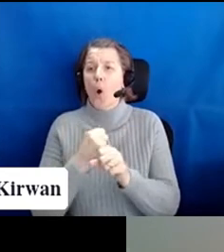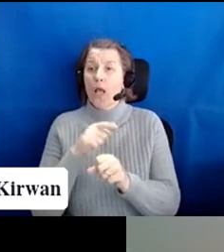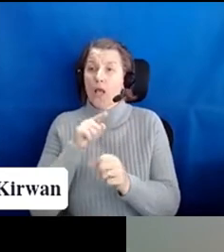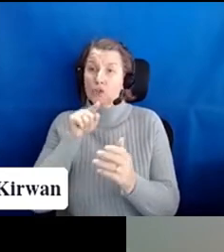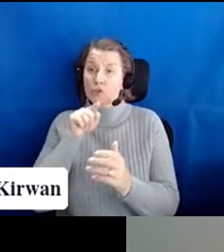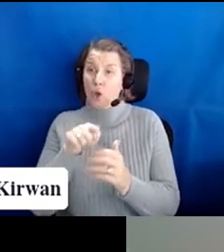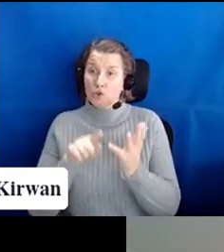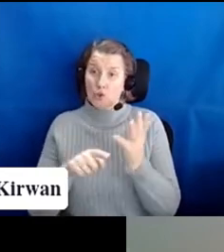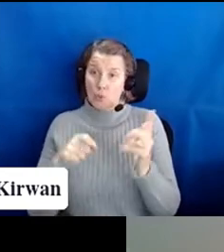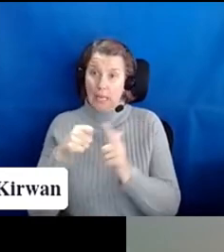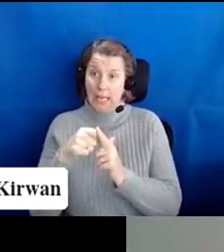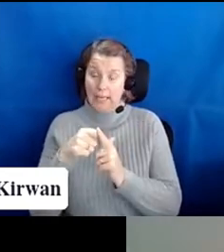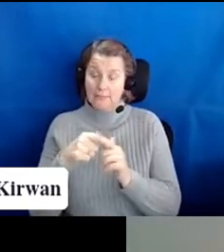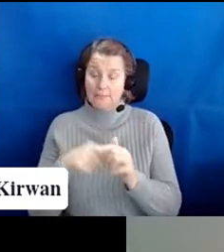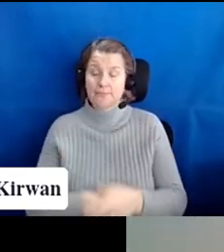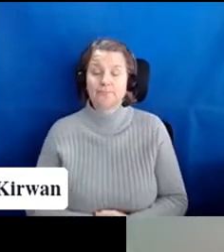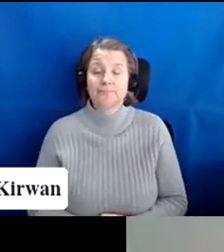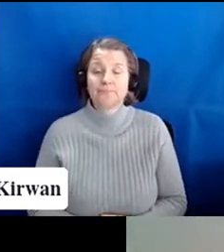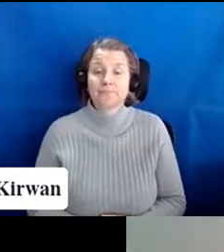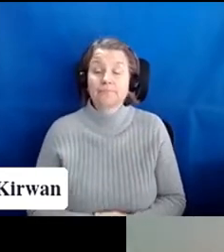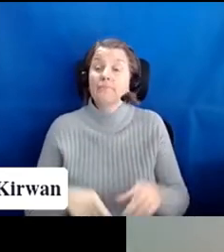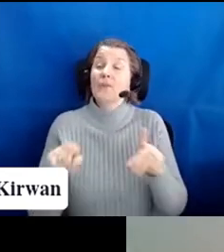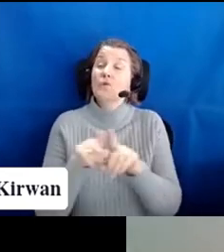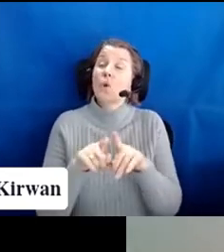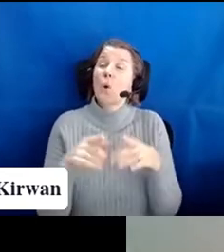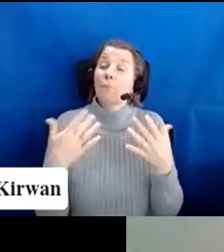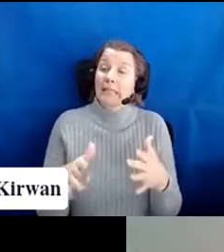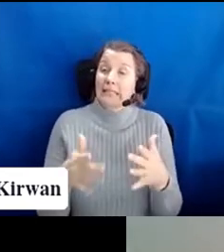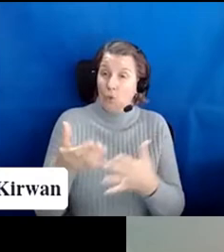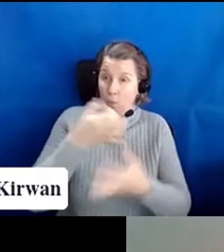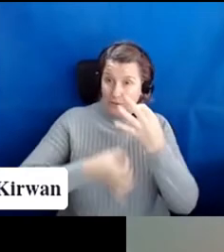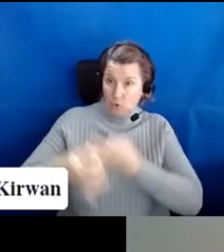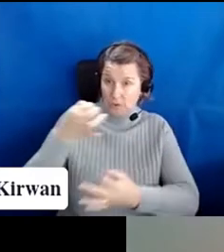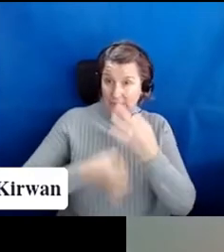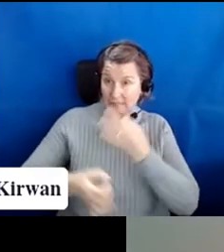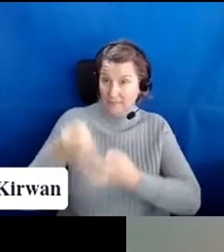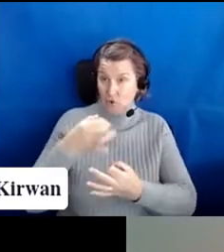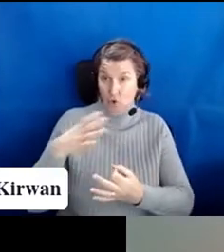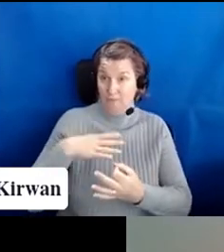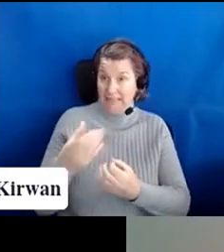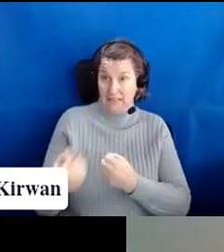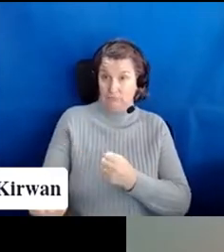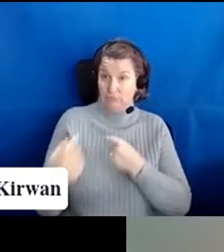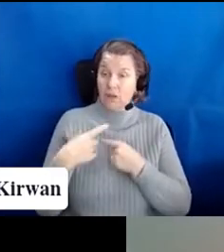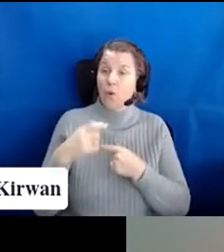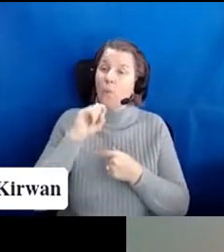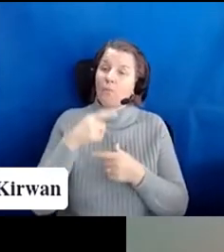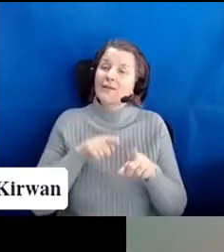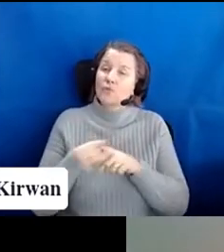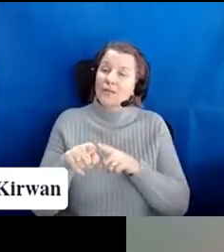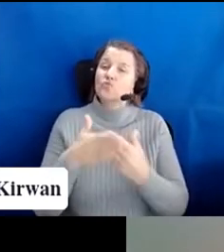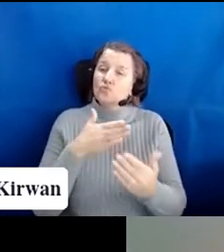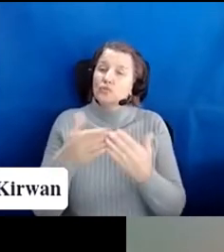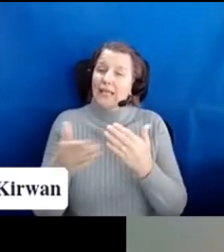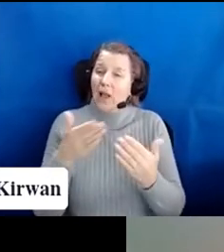communications@ccskills.org.uk. We've also had some questions that have been already sent to us, which we'll be addressing throughout the